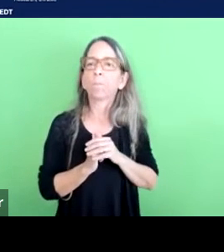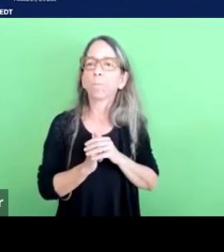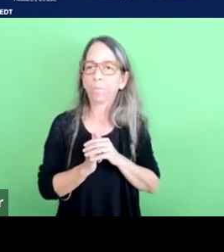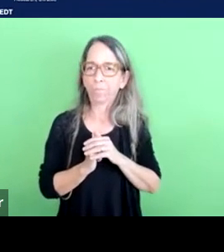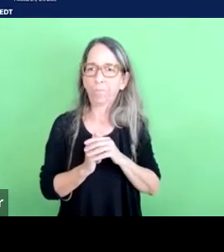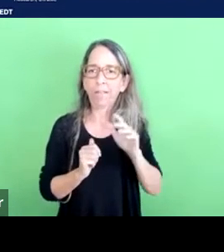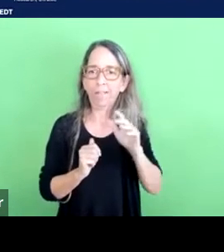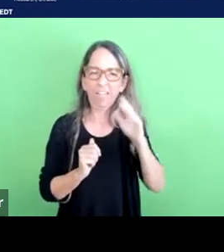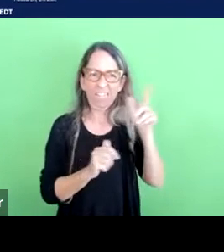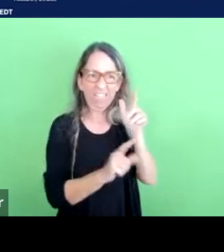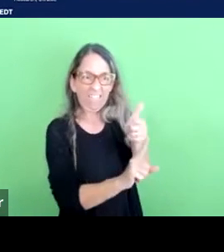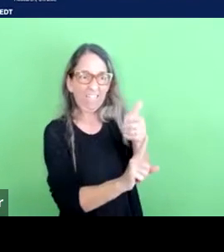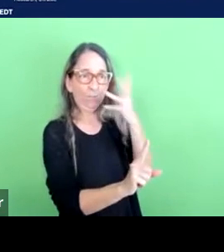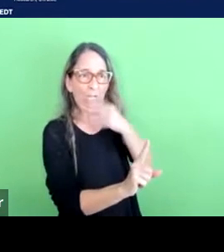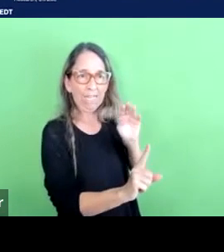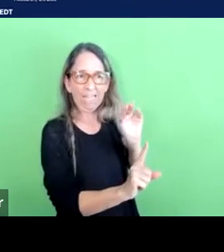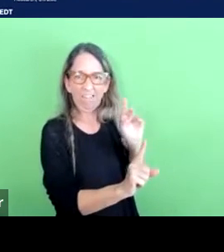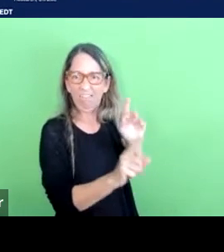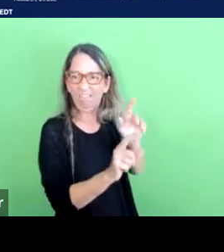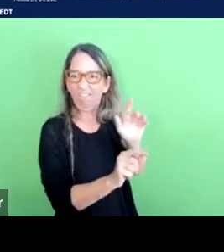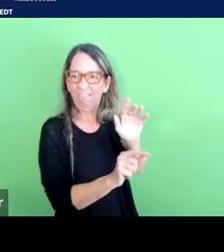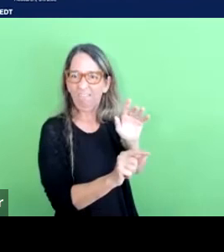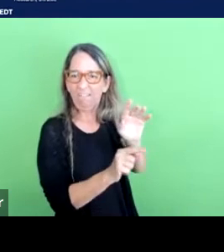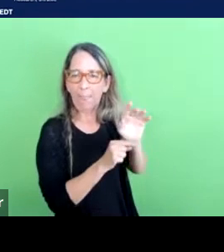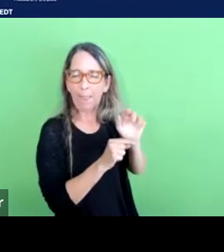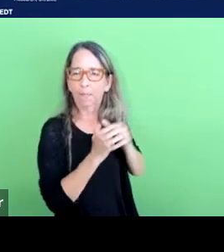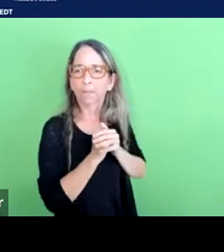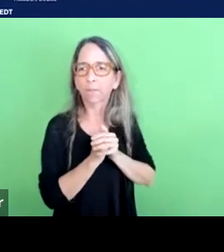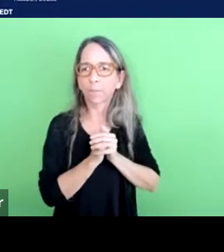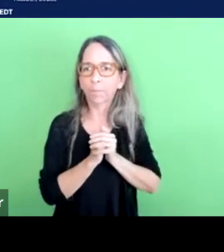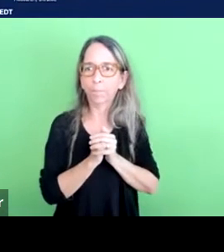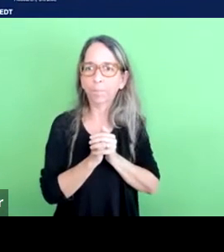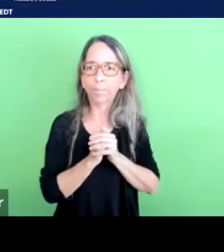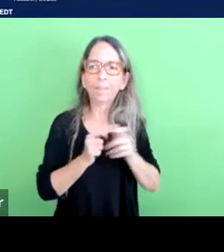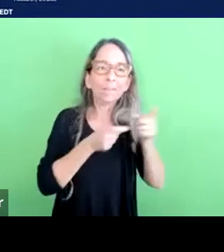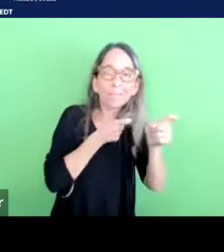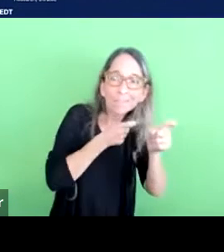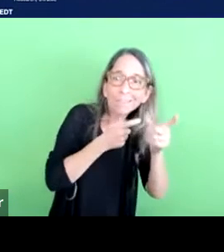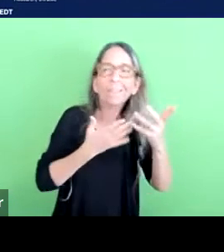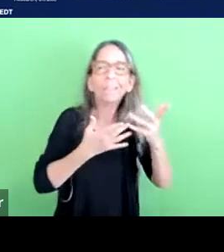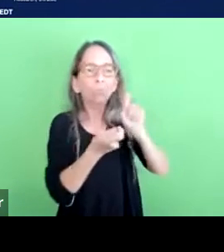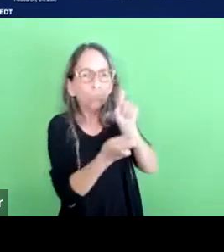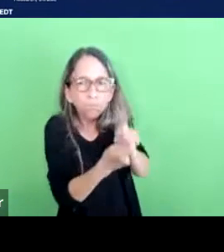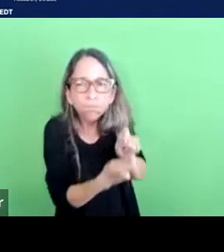end is something that improves the accuracy, speed, and the like for the users overall.